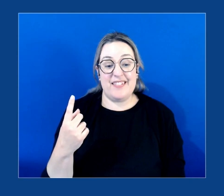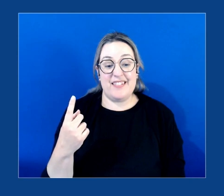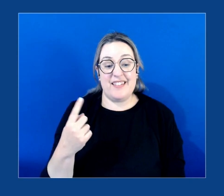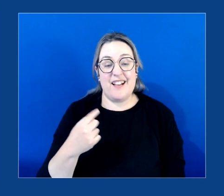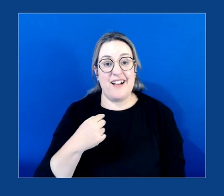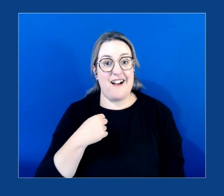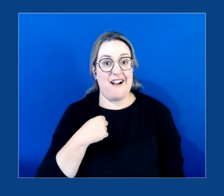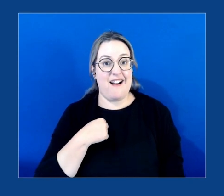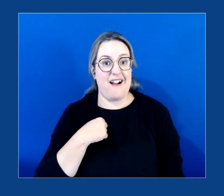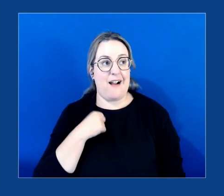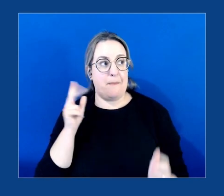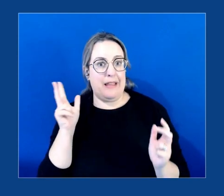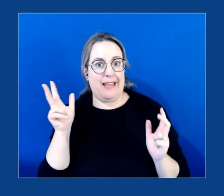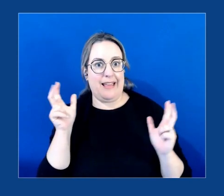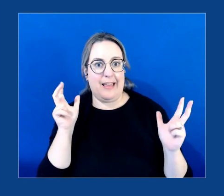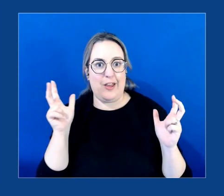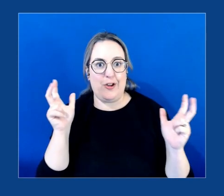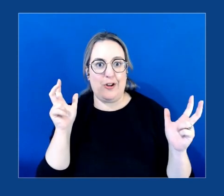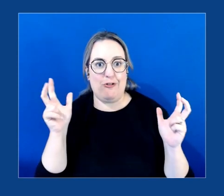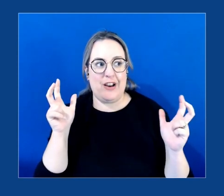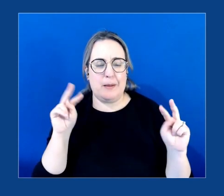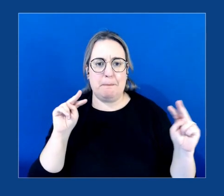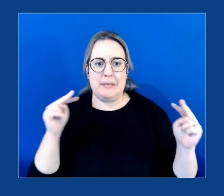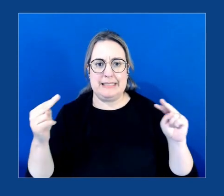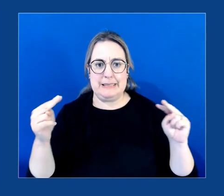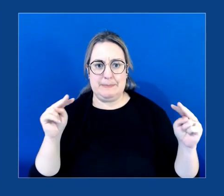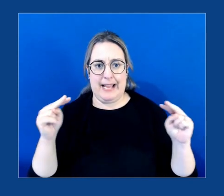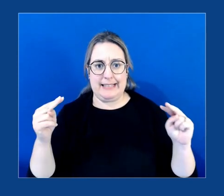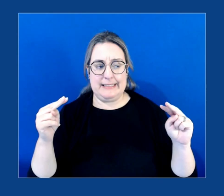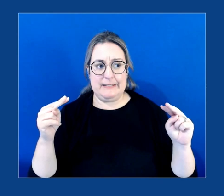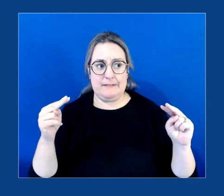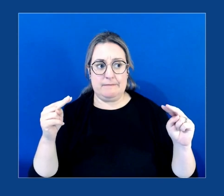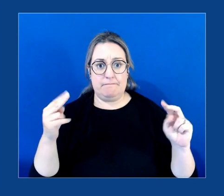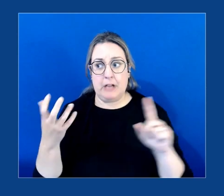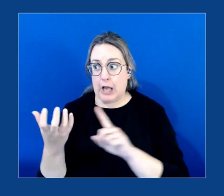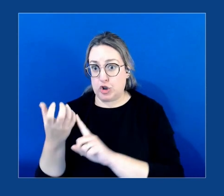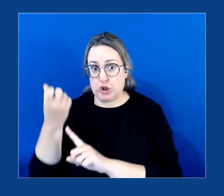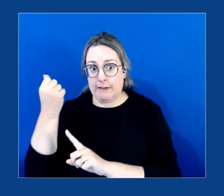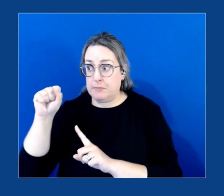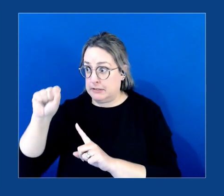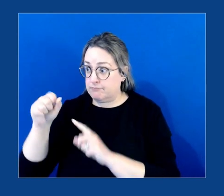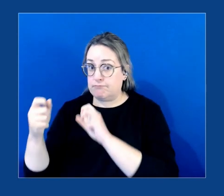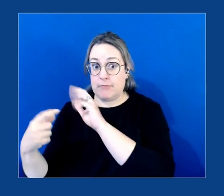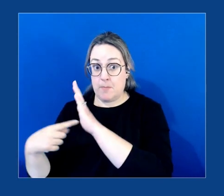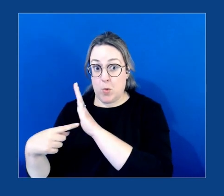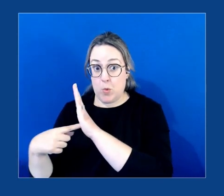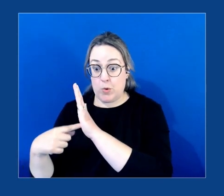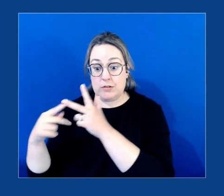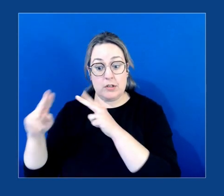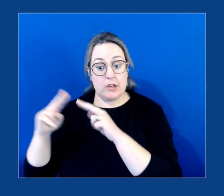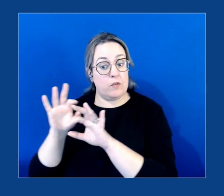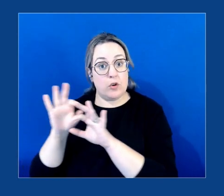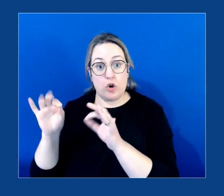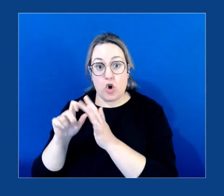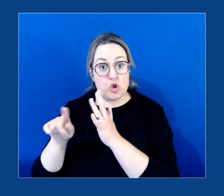I'm hearing both sides of this. I think yes, the achievements have been really important, and obviously, if people had not been doing the work and dedicating their